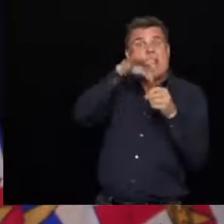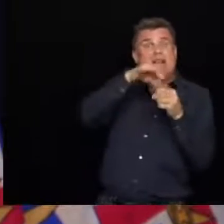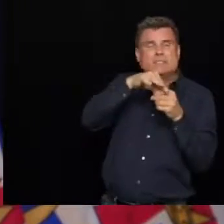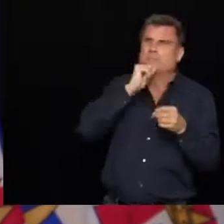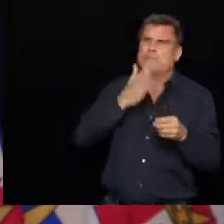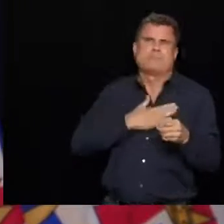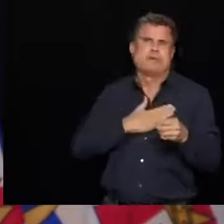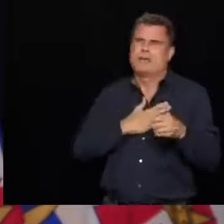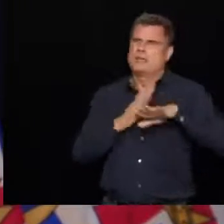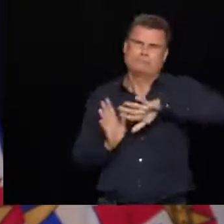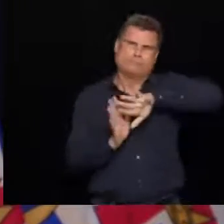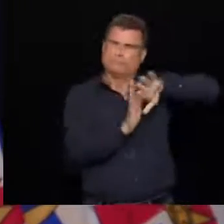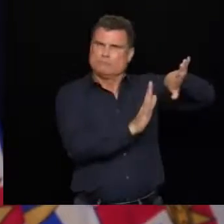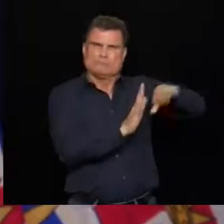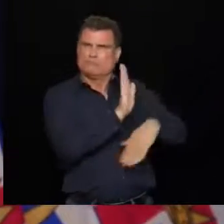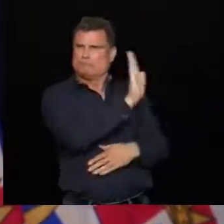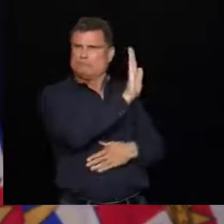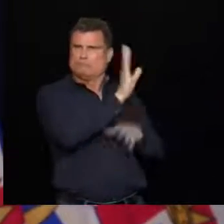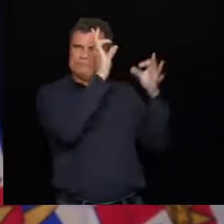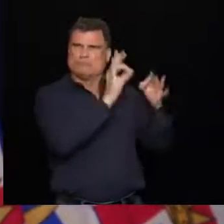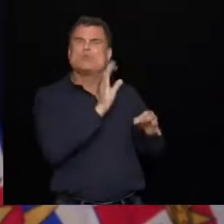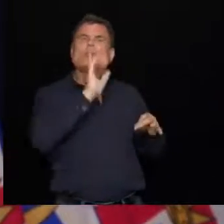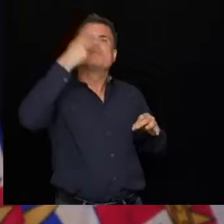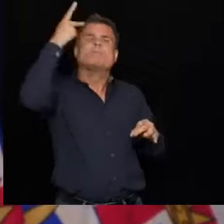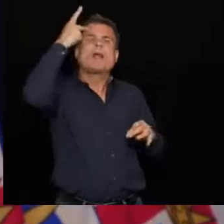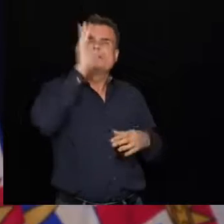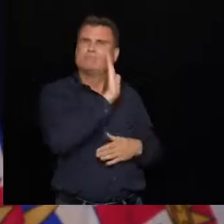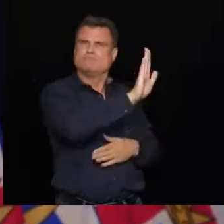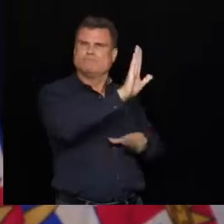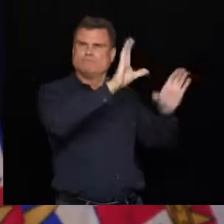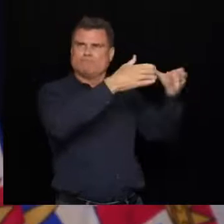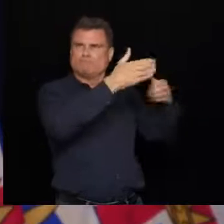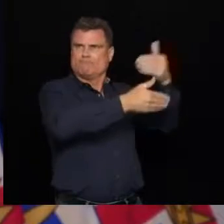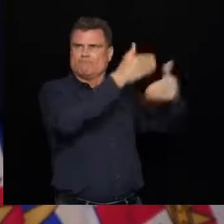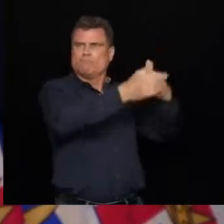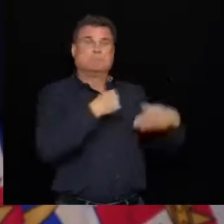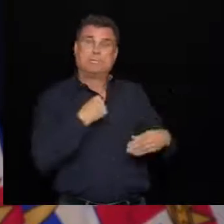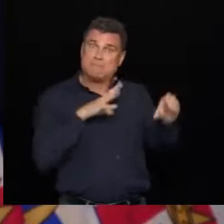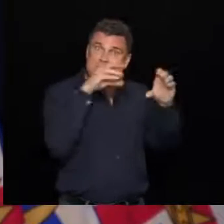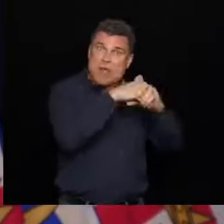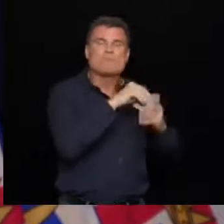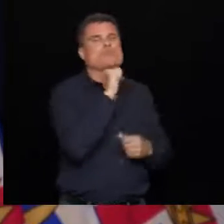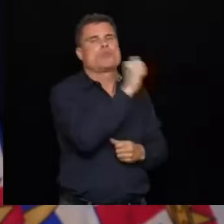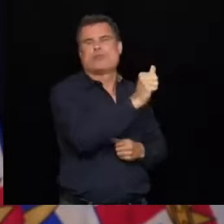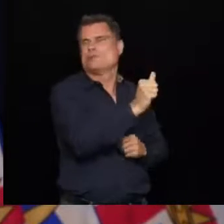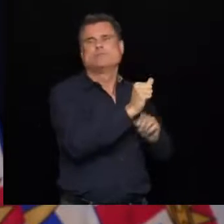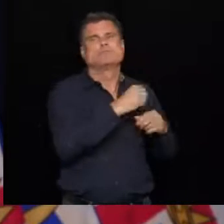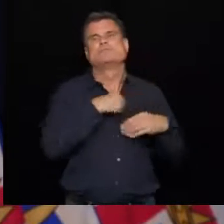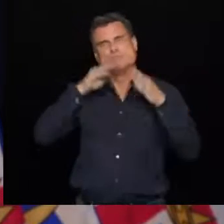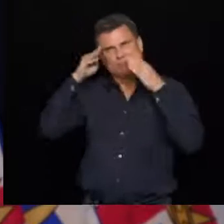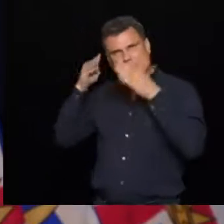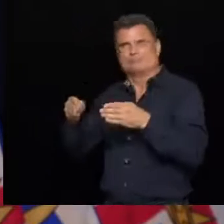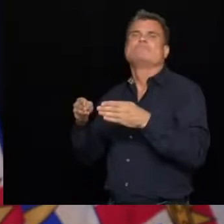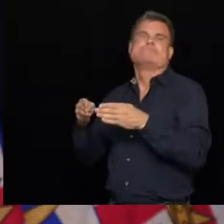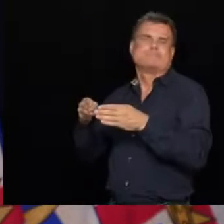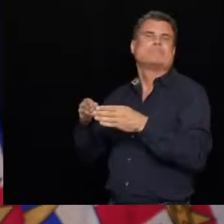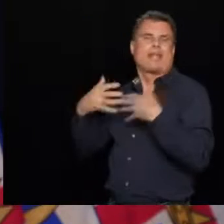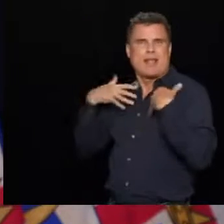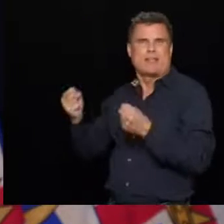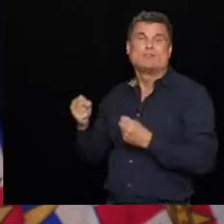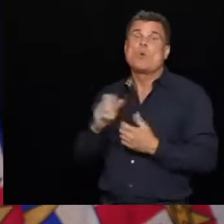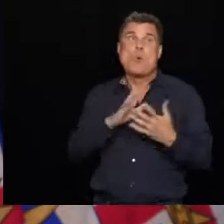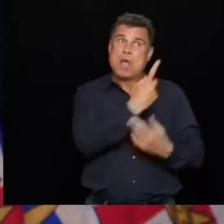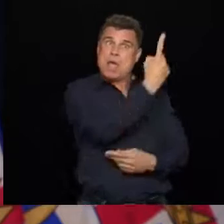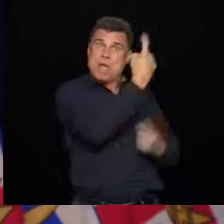the political process that I am not part of. And so I would not expect to have been asked. Next question is from Shannon